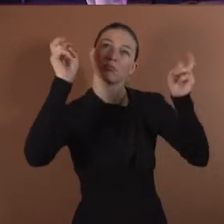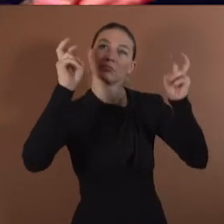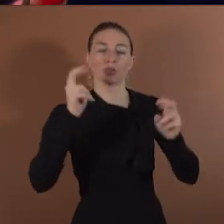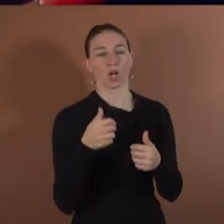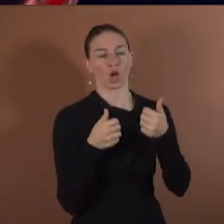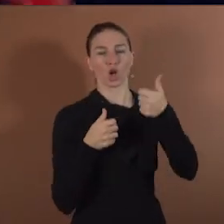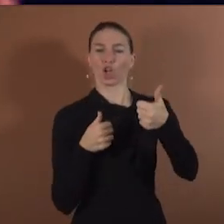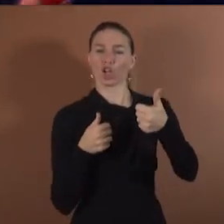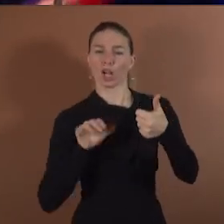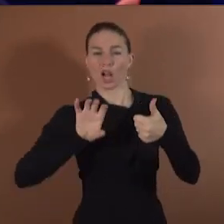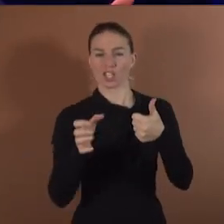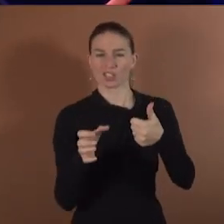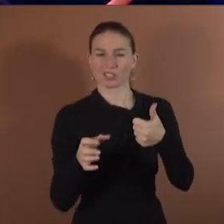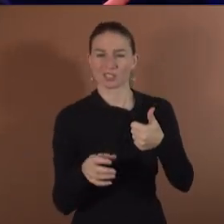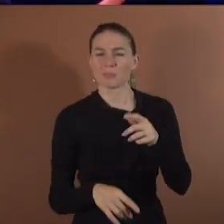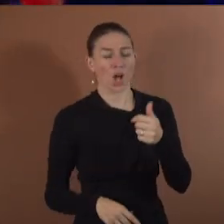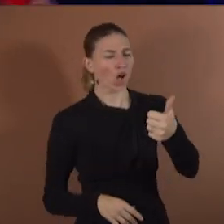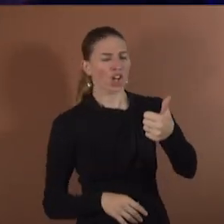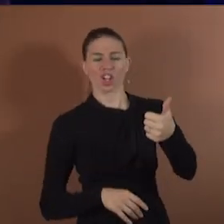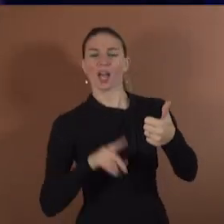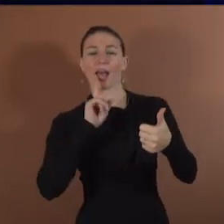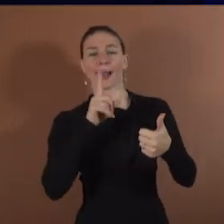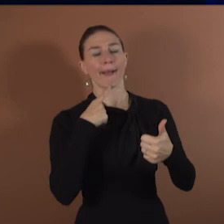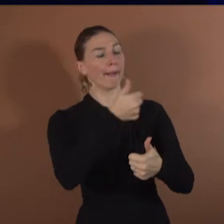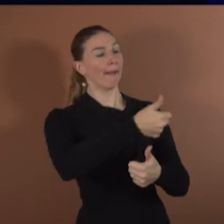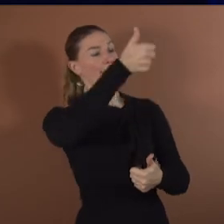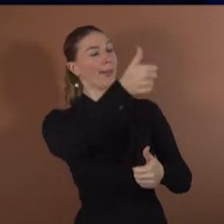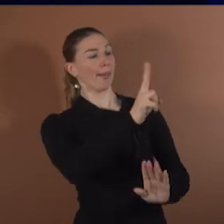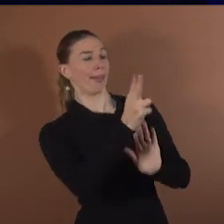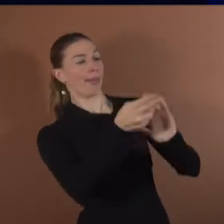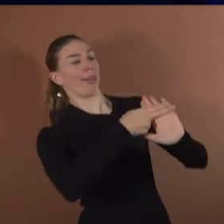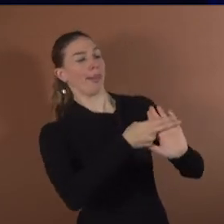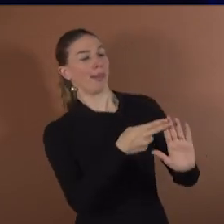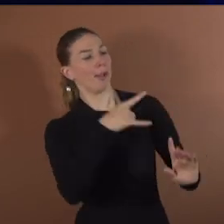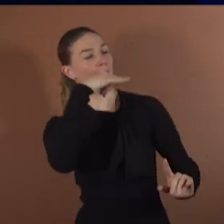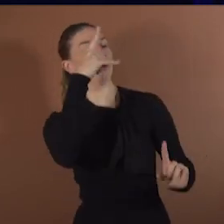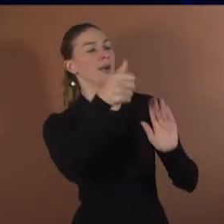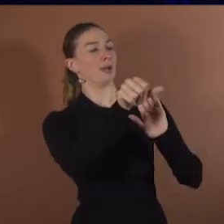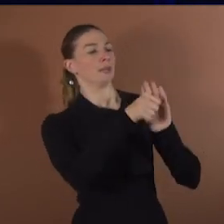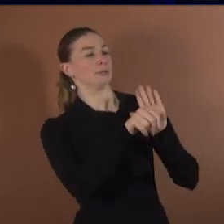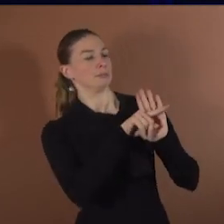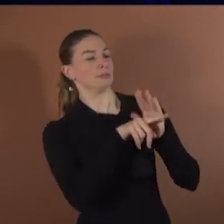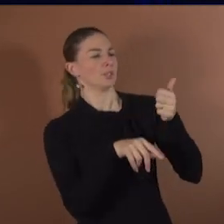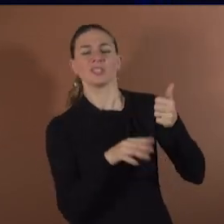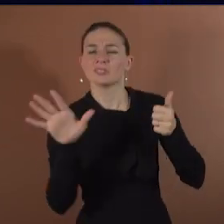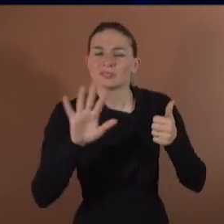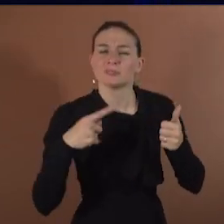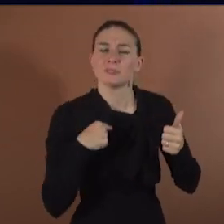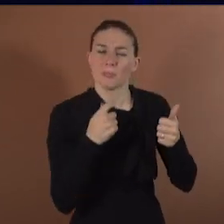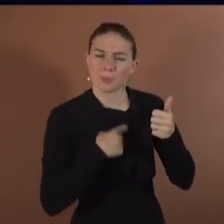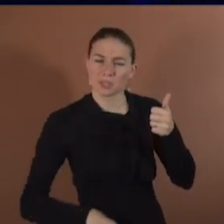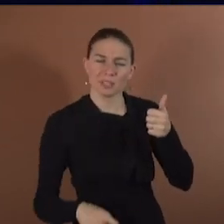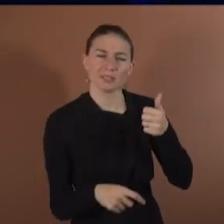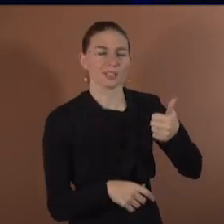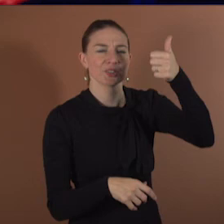moral judgment. Good is the opposite of selfish. A good country is a country that doesn't just worry about its own citizens and its own problems.